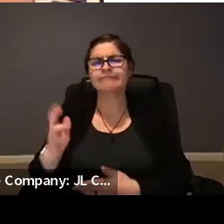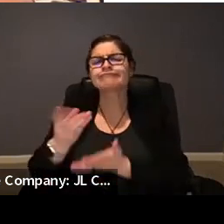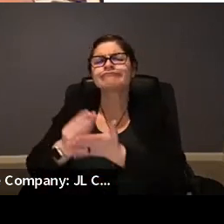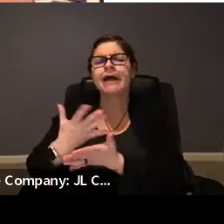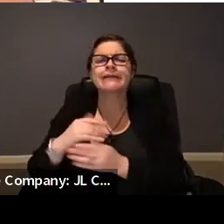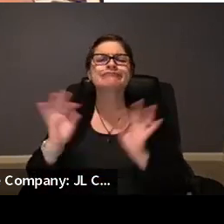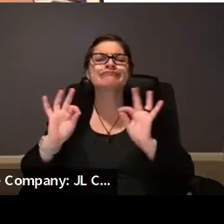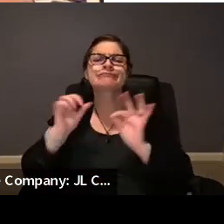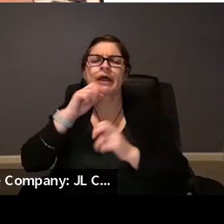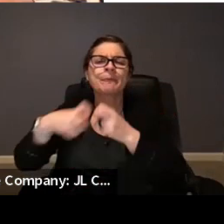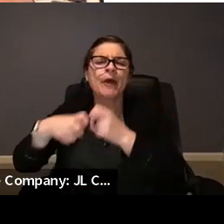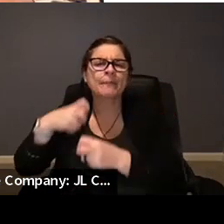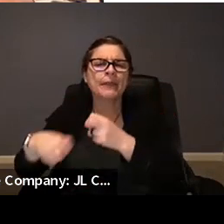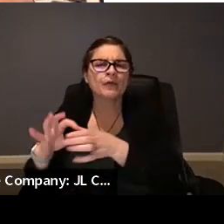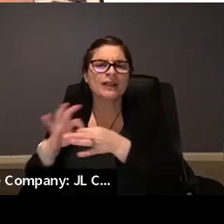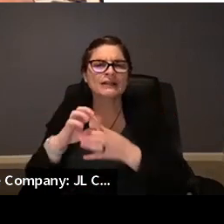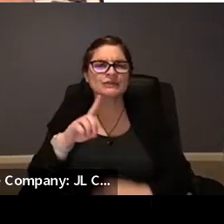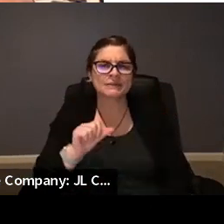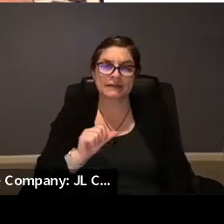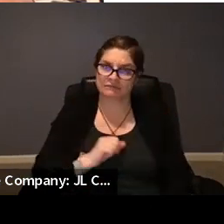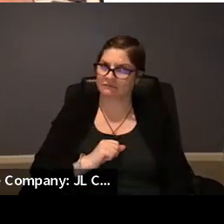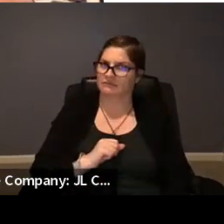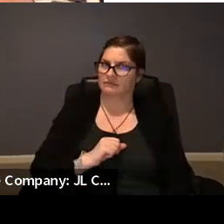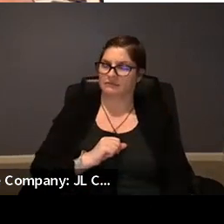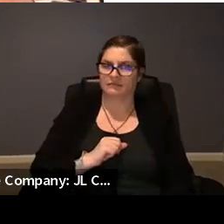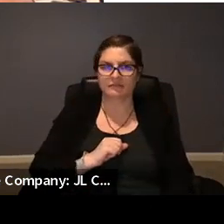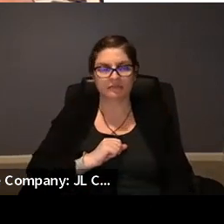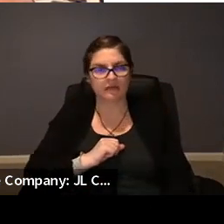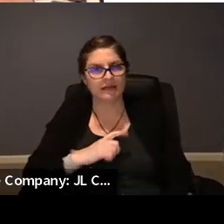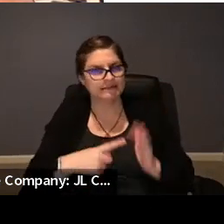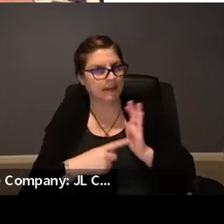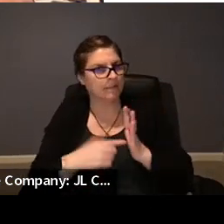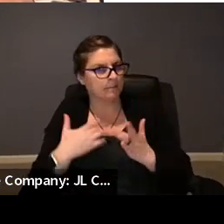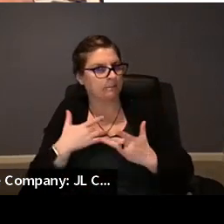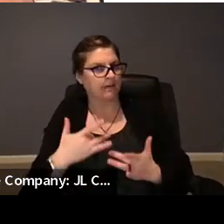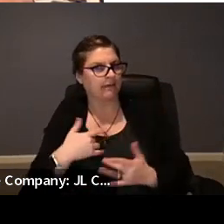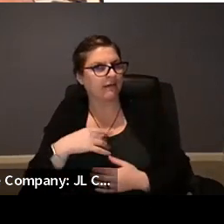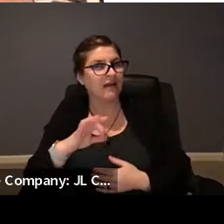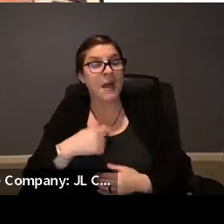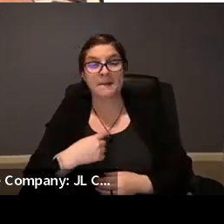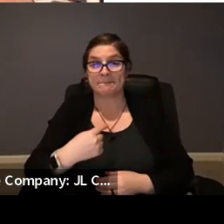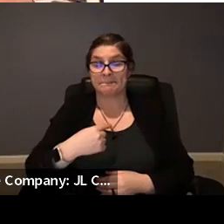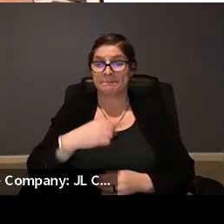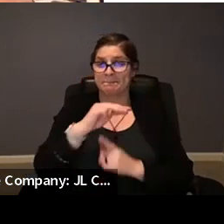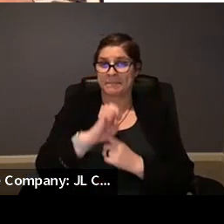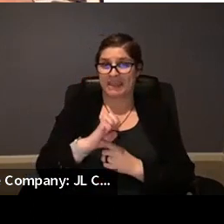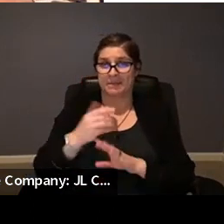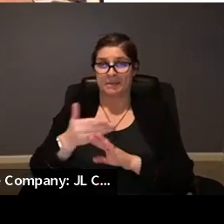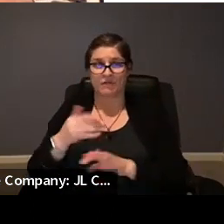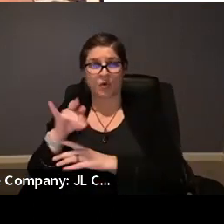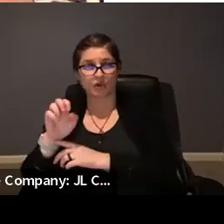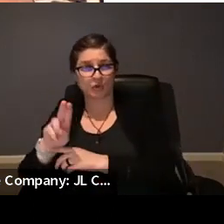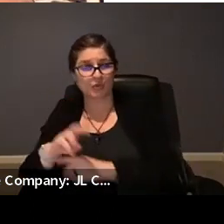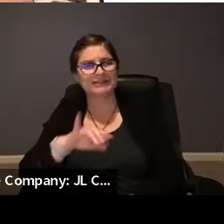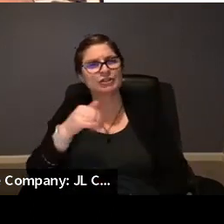media with regards to disability. You know, the great example that I always use is Me Before You, which is the JoJo